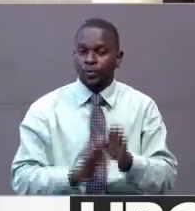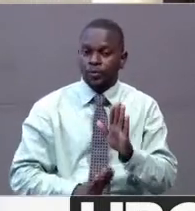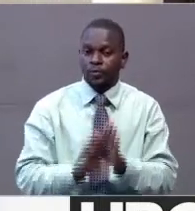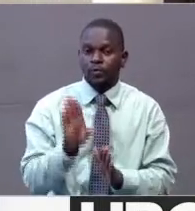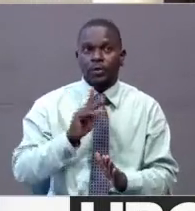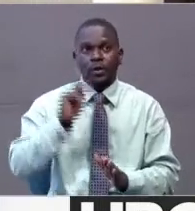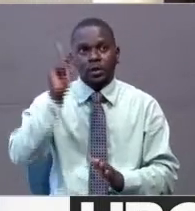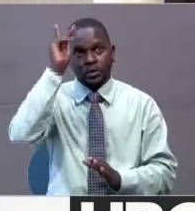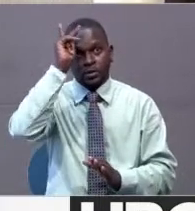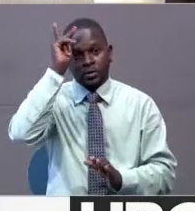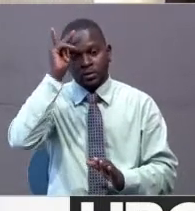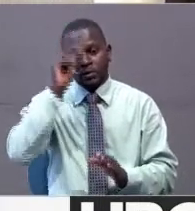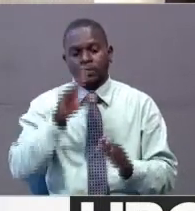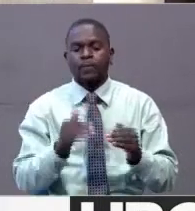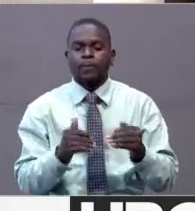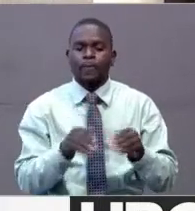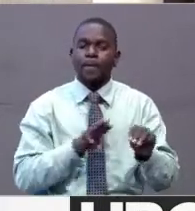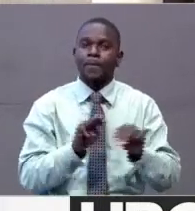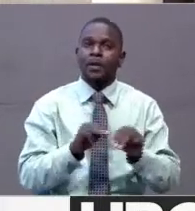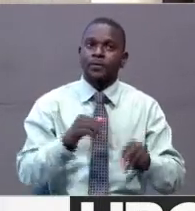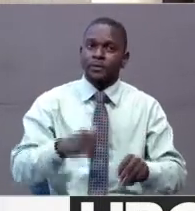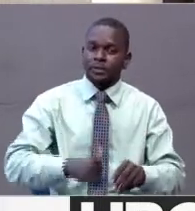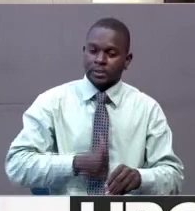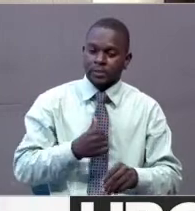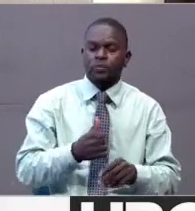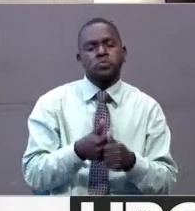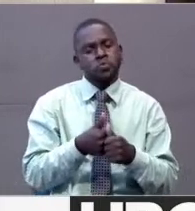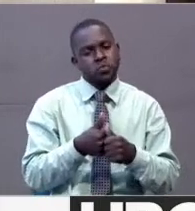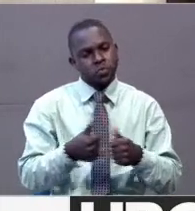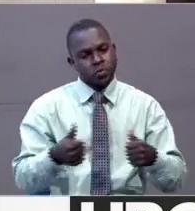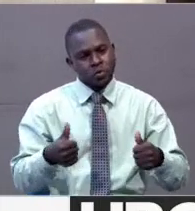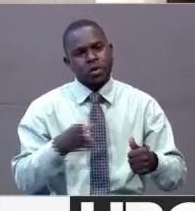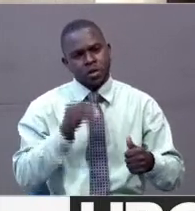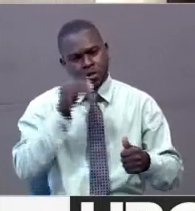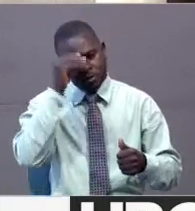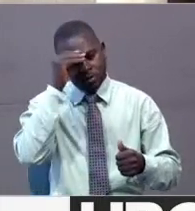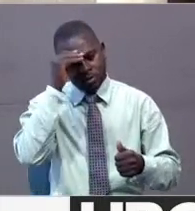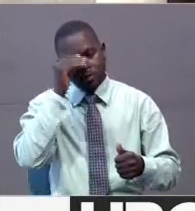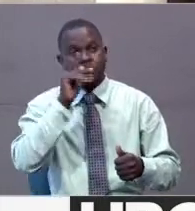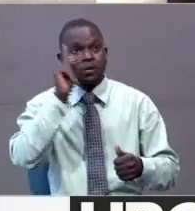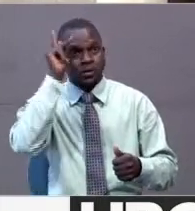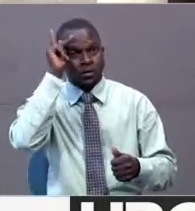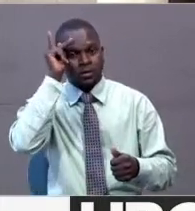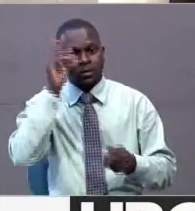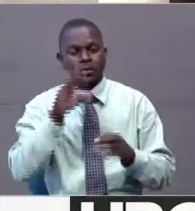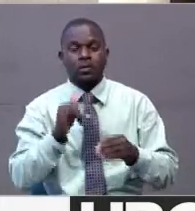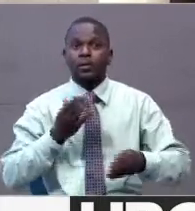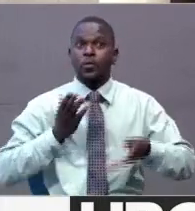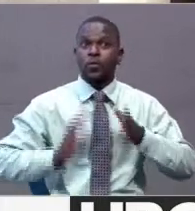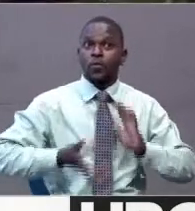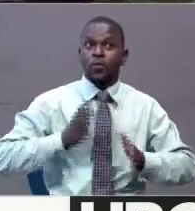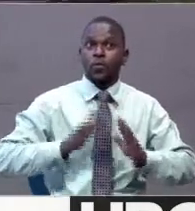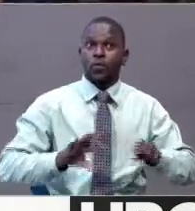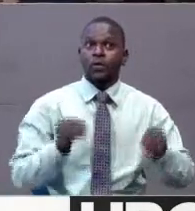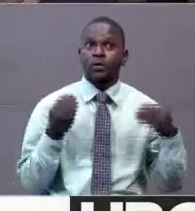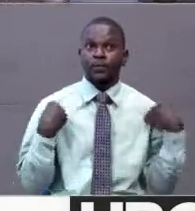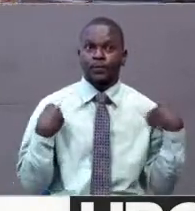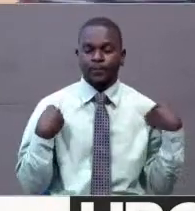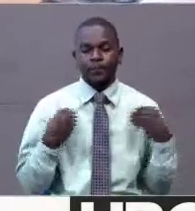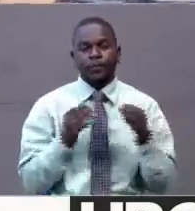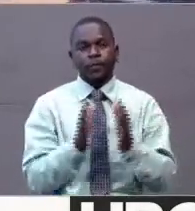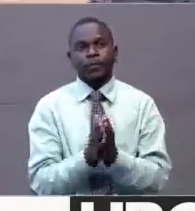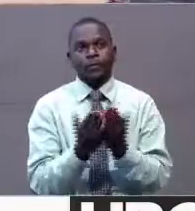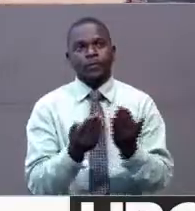skills, to manage themselves very well, and also learn some bit of skills other than running or sports. The